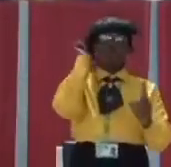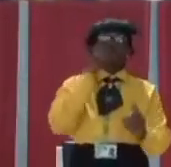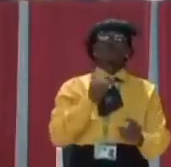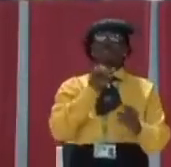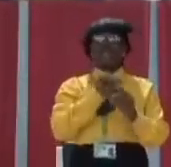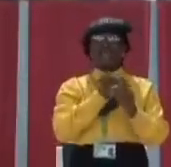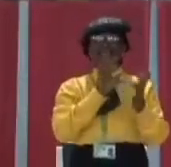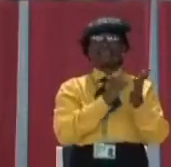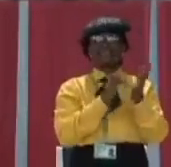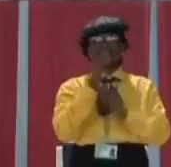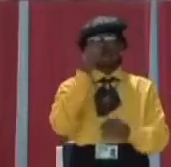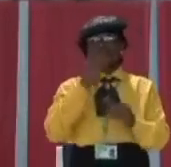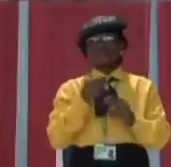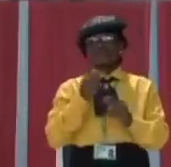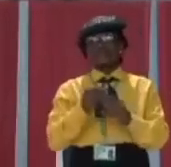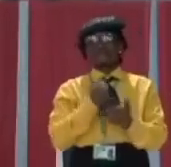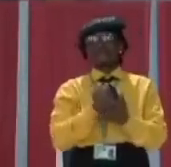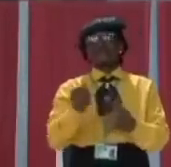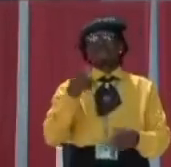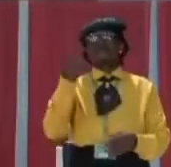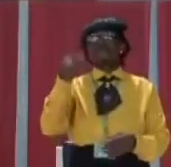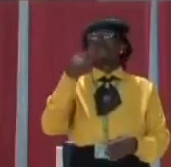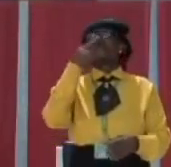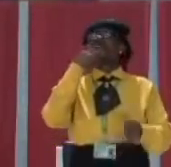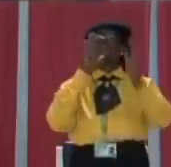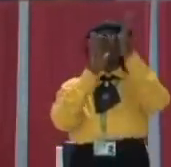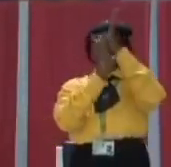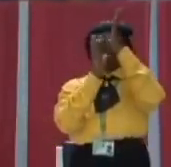The praise of God shall continually be in your mouth.